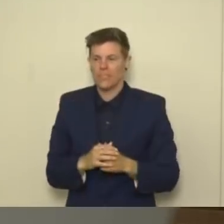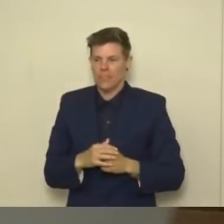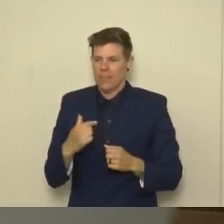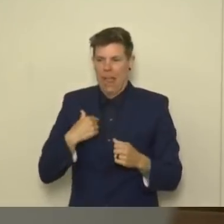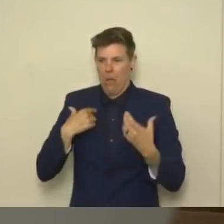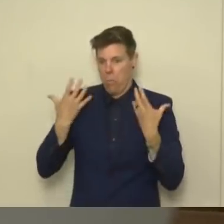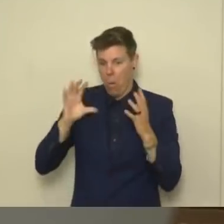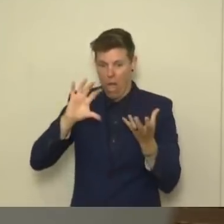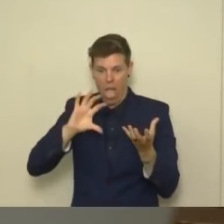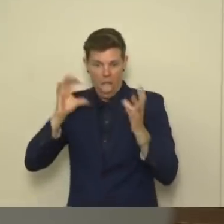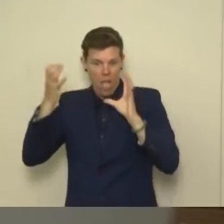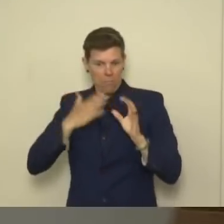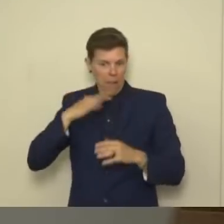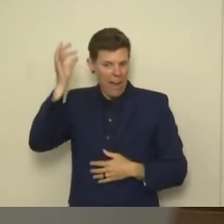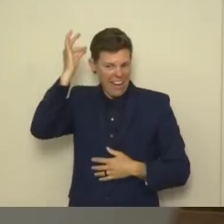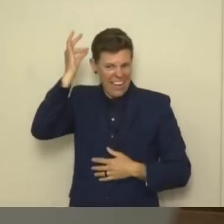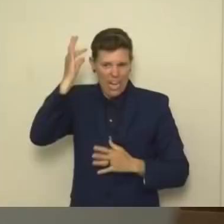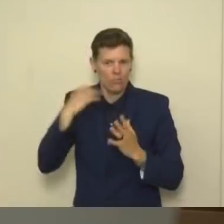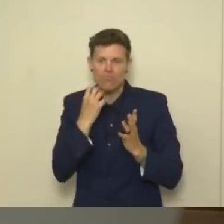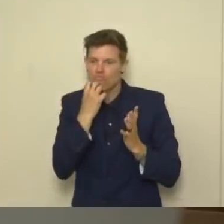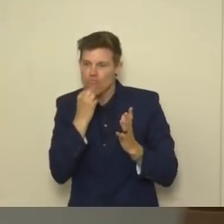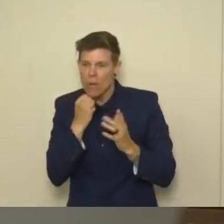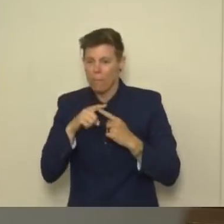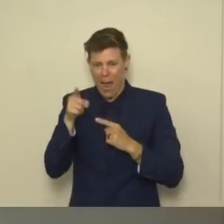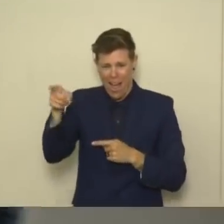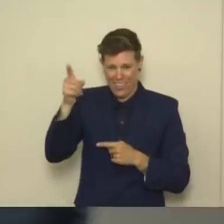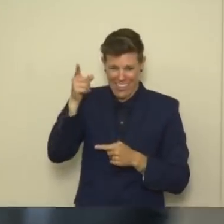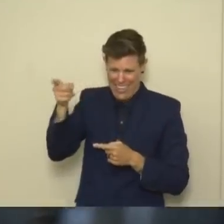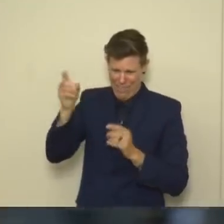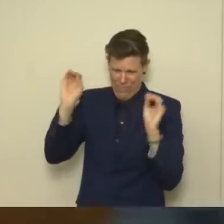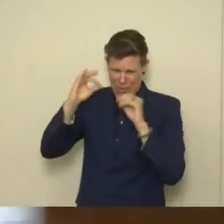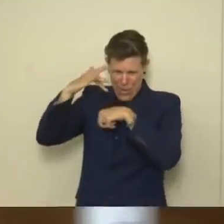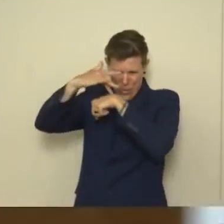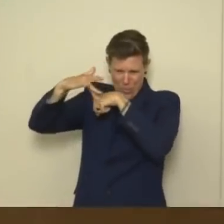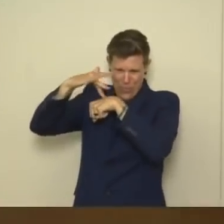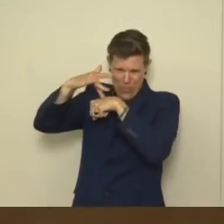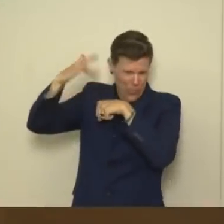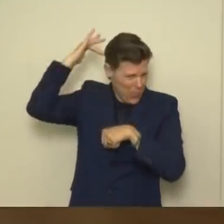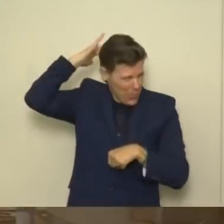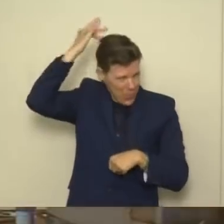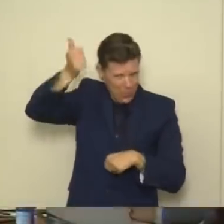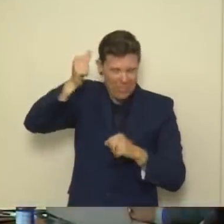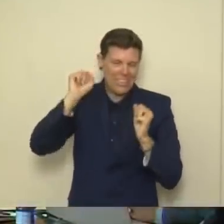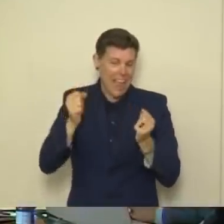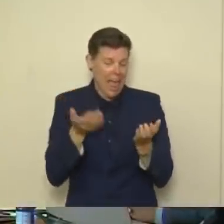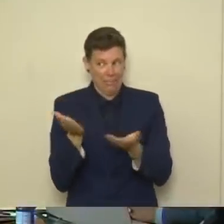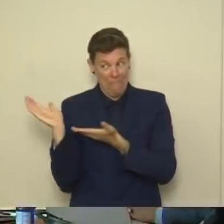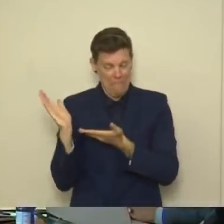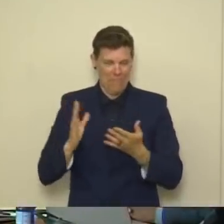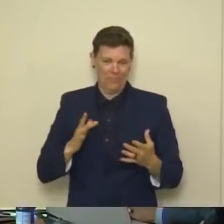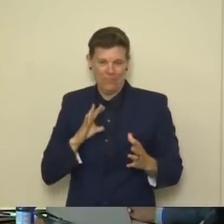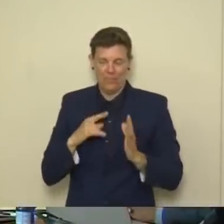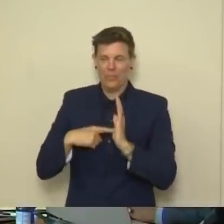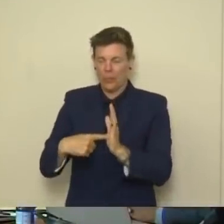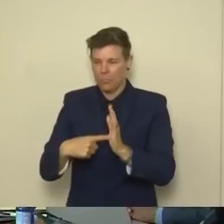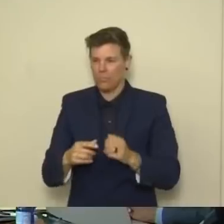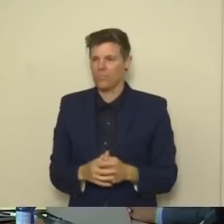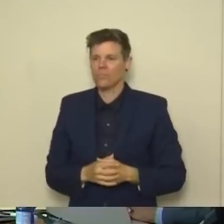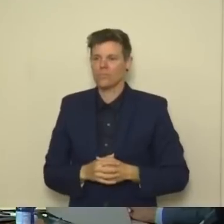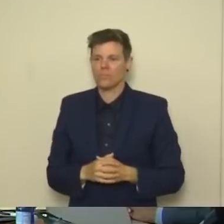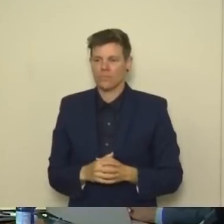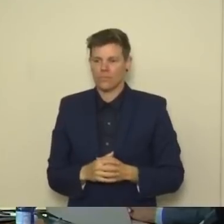I'm showing this to you, and then back to me, there you are, thank you, is